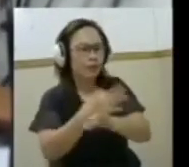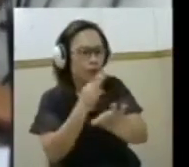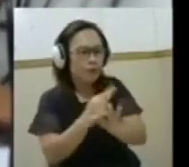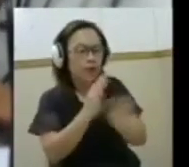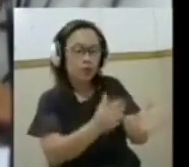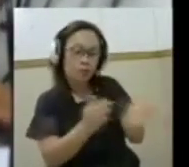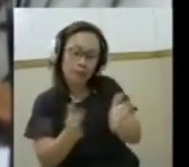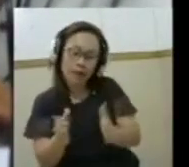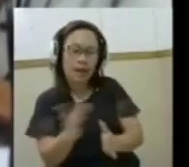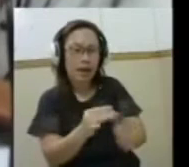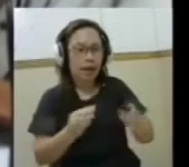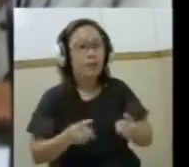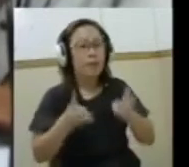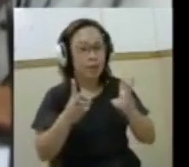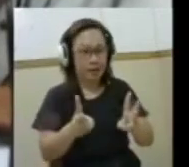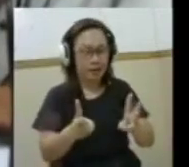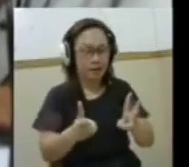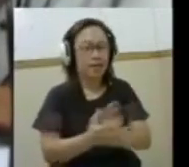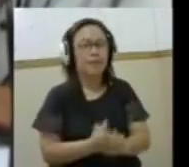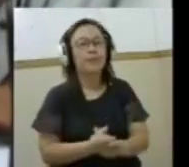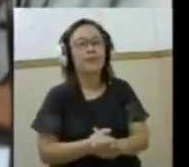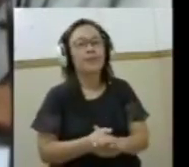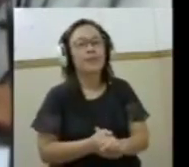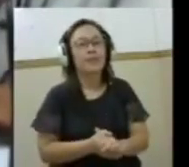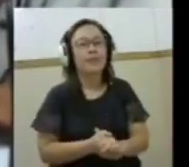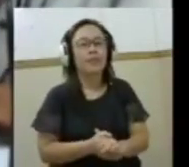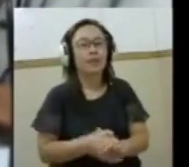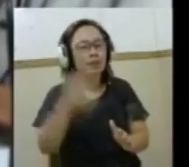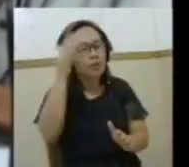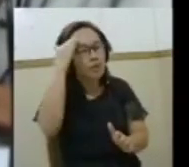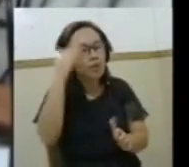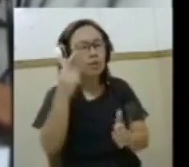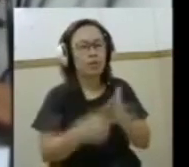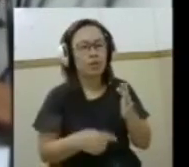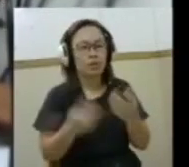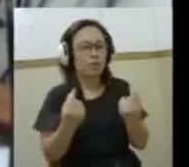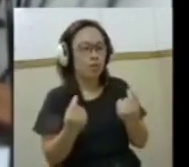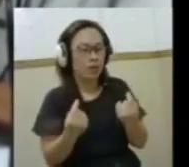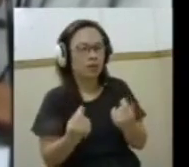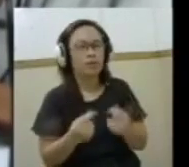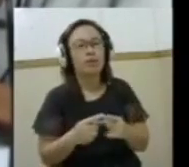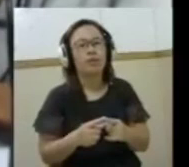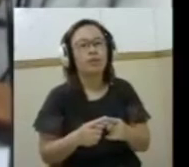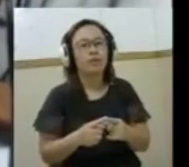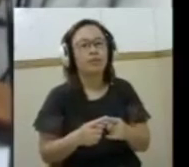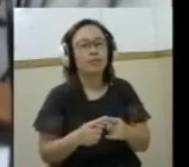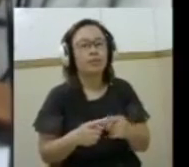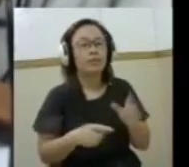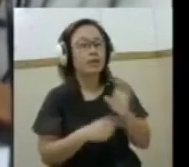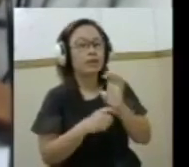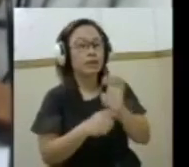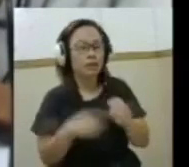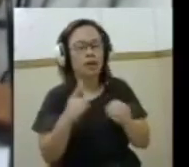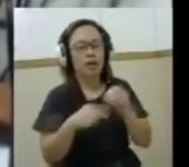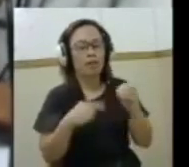and strategies. You can figure out what sets you apart. In other types of research, like medicine, your research